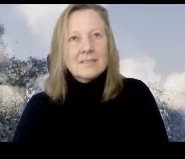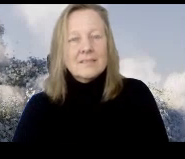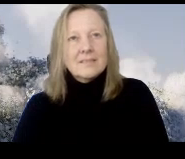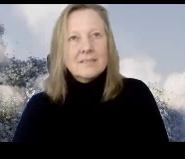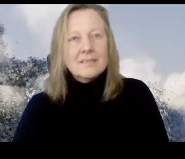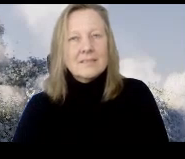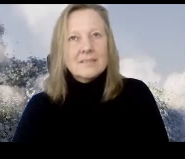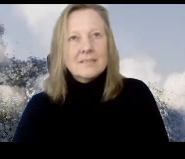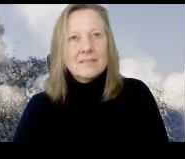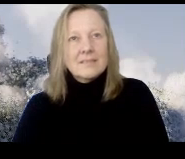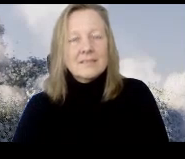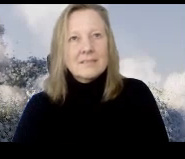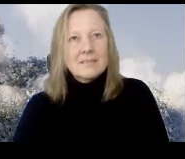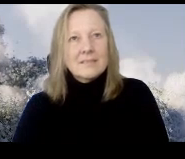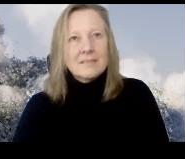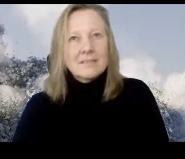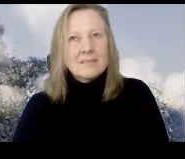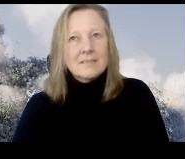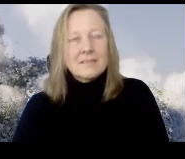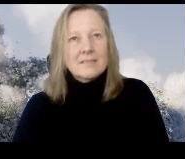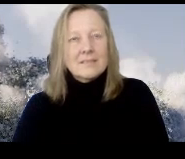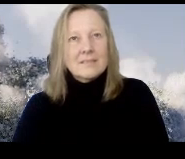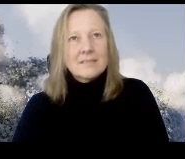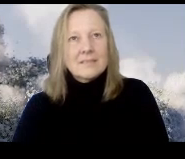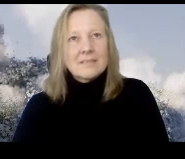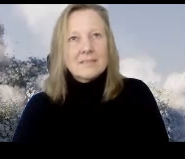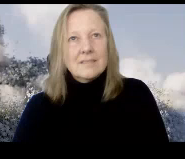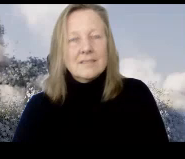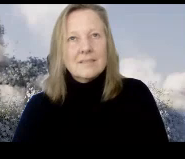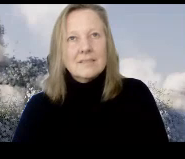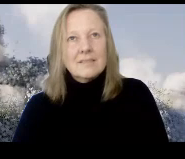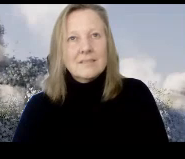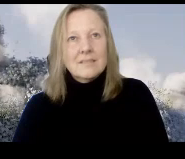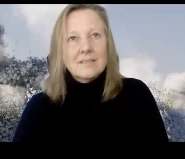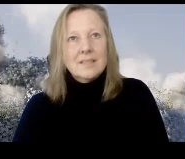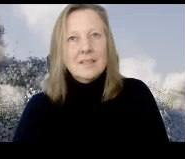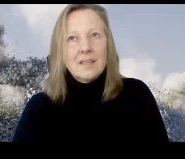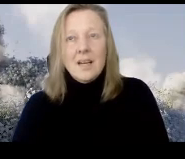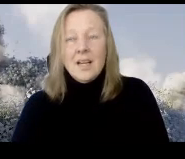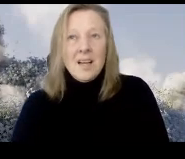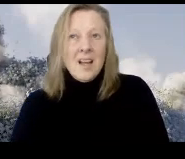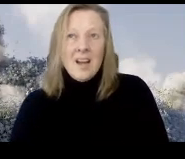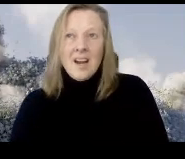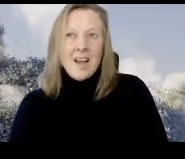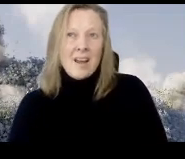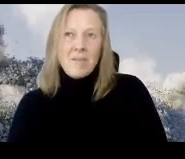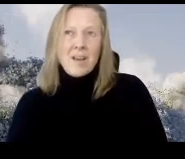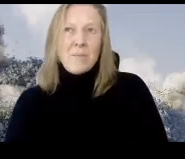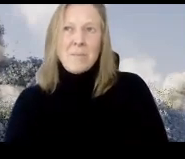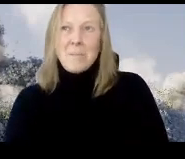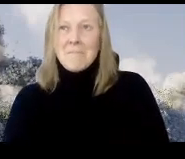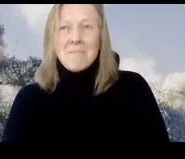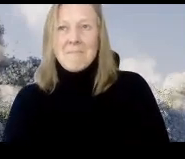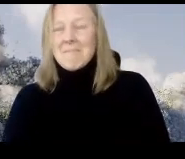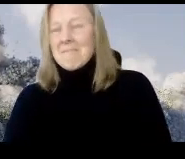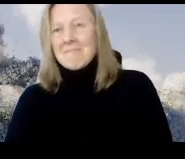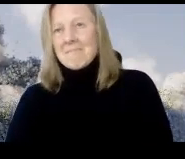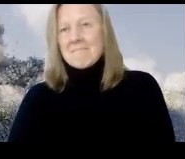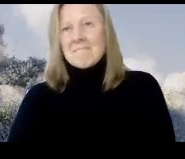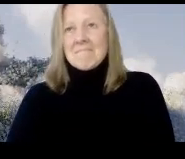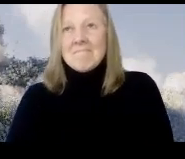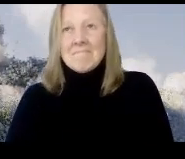the exam, like, even I was preparing, I was like, oh my God, it was only 5.5. So I was really I disappointed